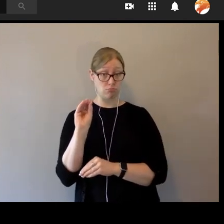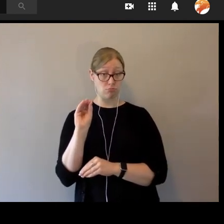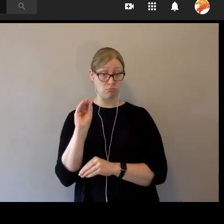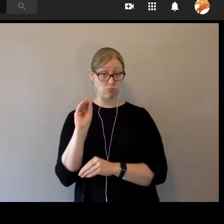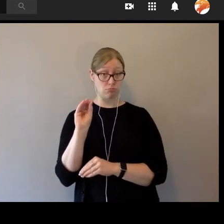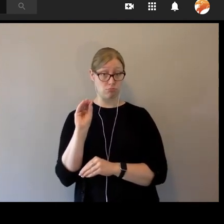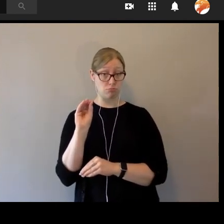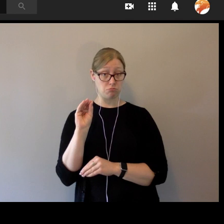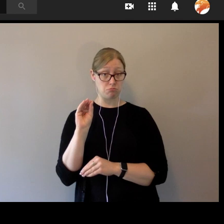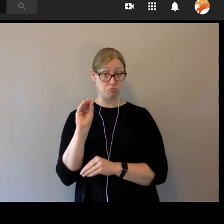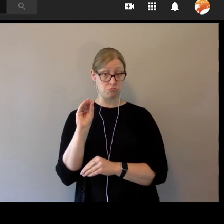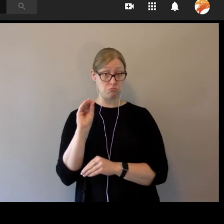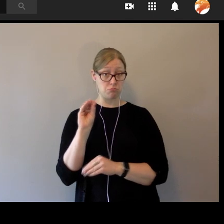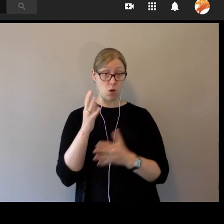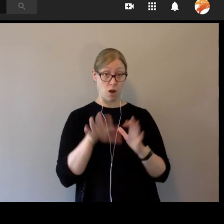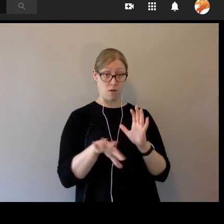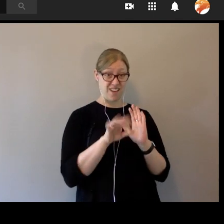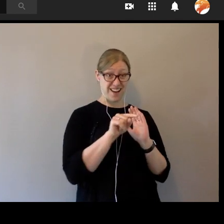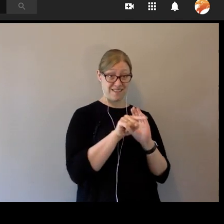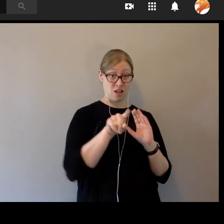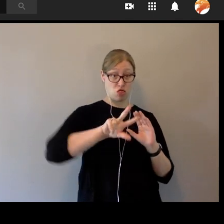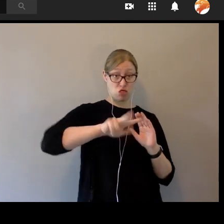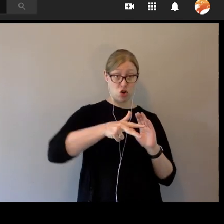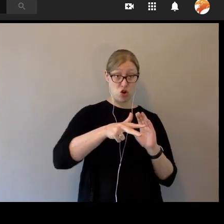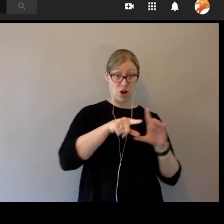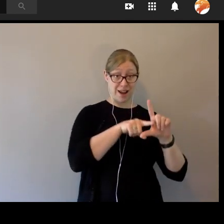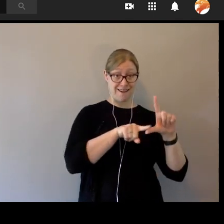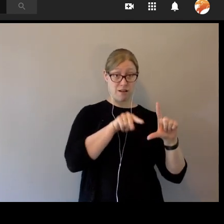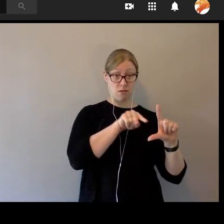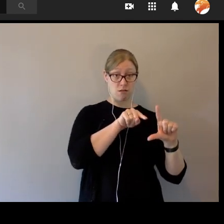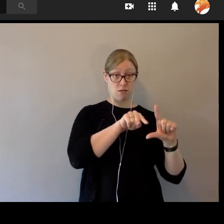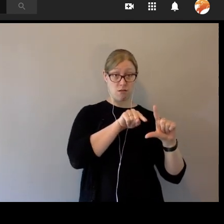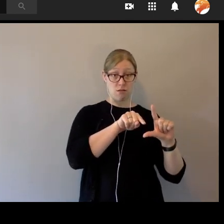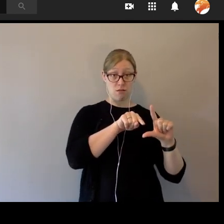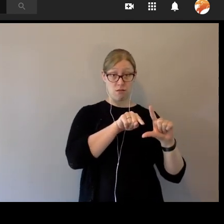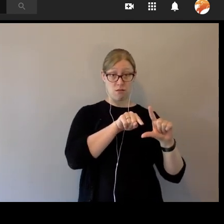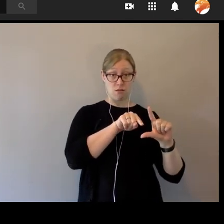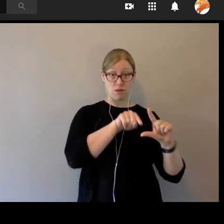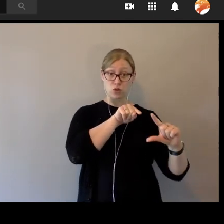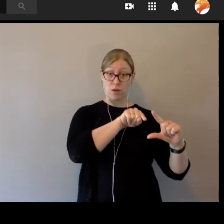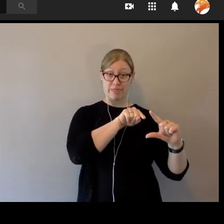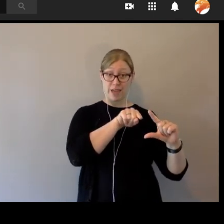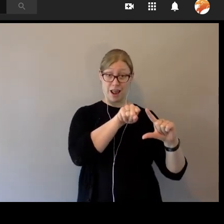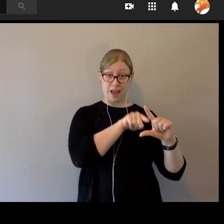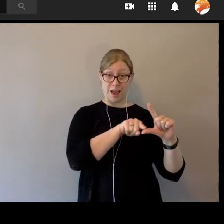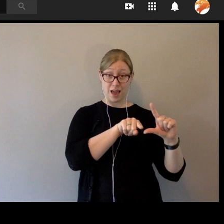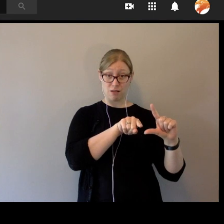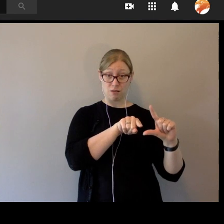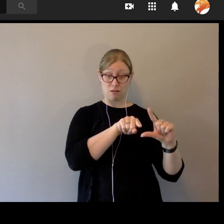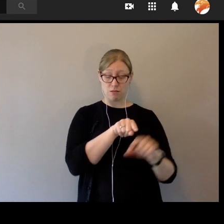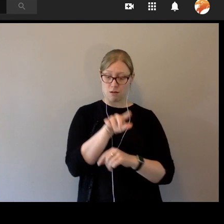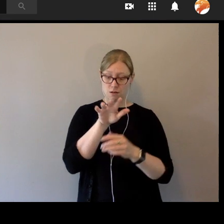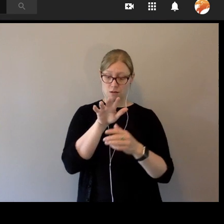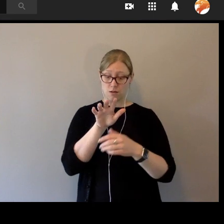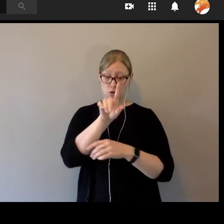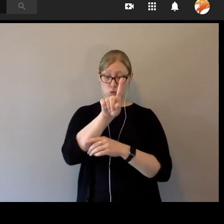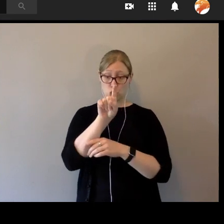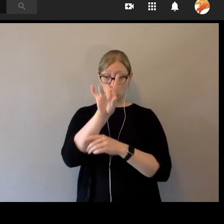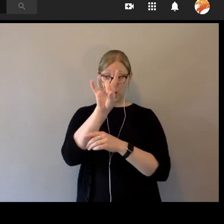I want to find this other angle here. So this angle right here would be 180